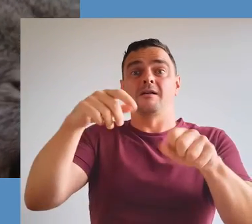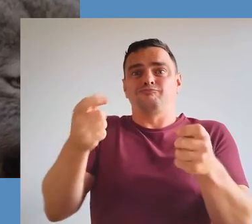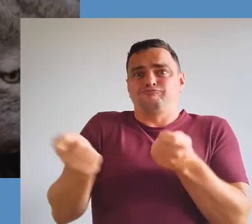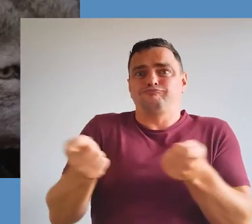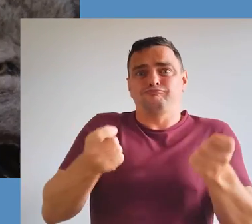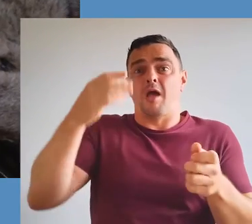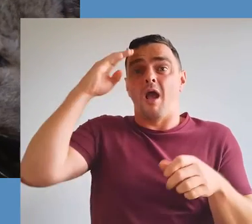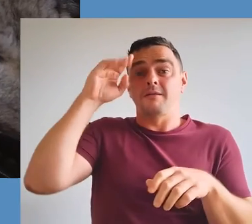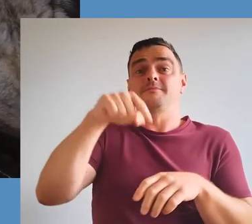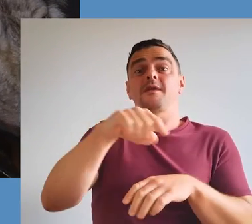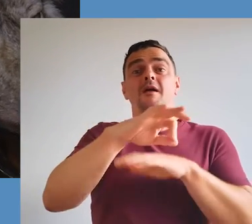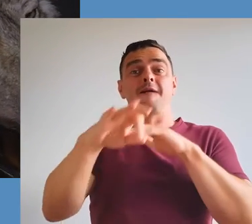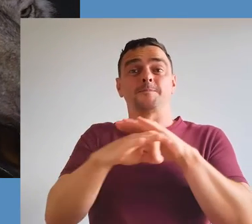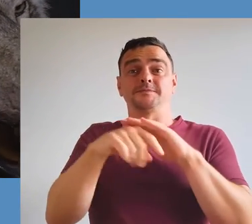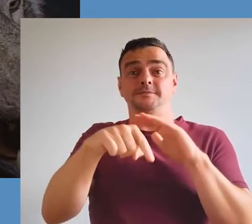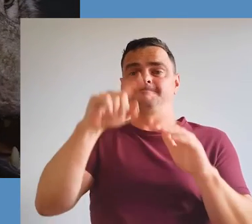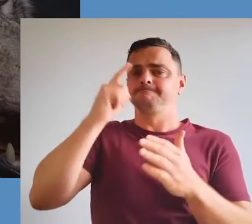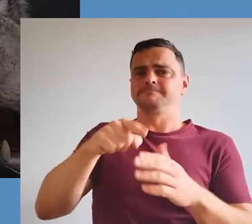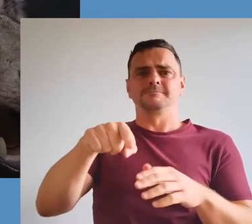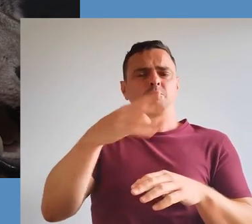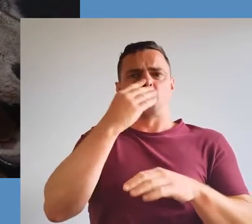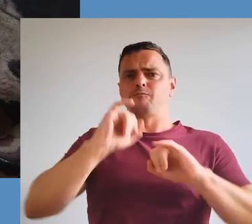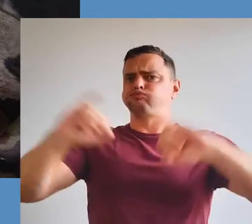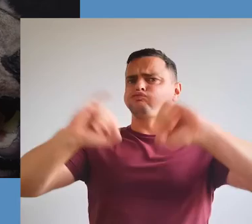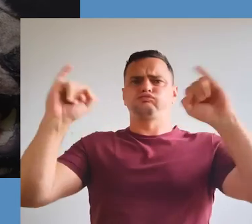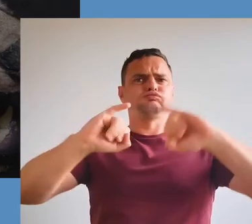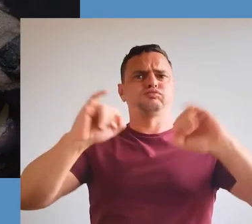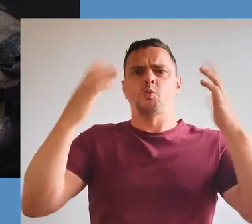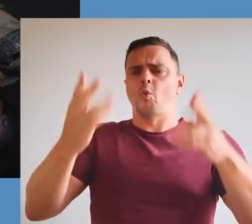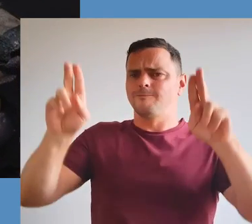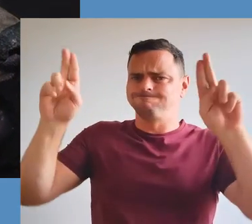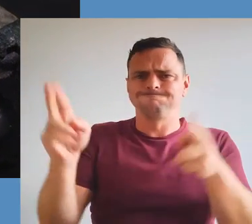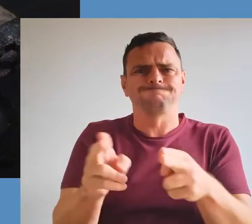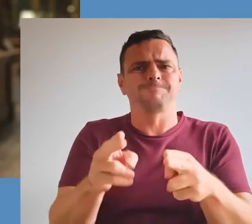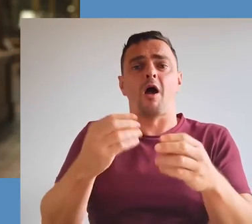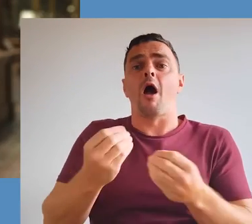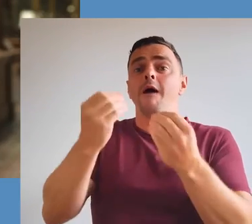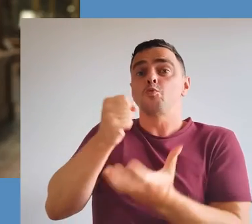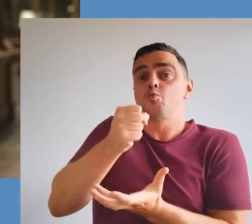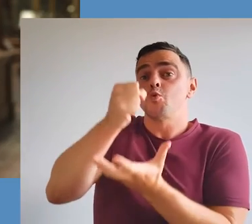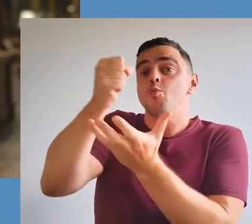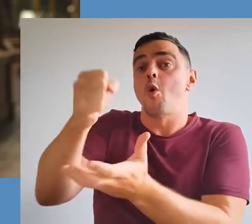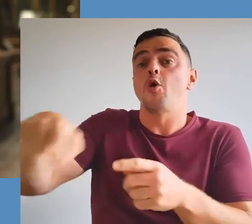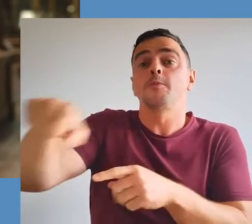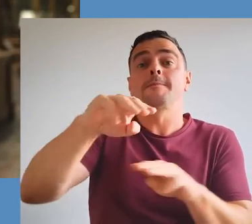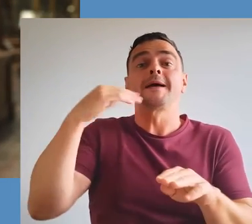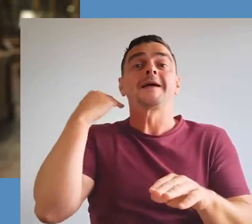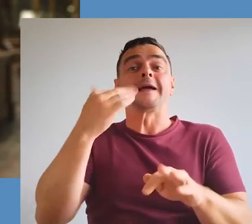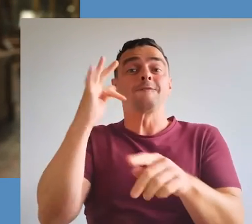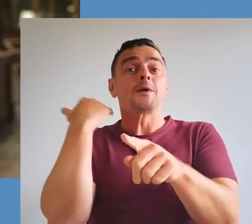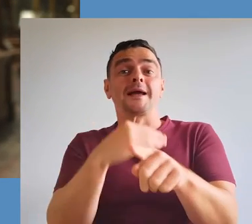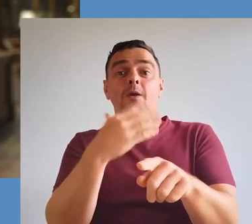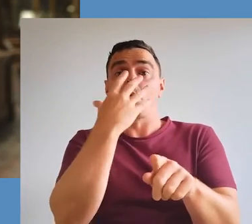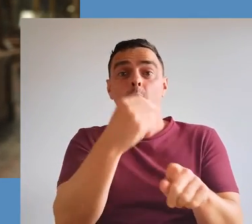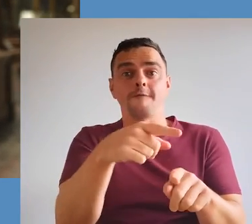anyone who killed a wolf. Soon their numbers declined and it's thought that the last wolf in